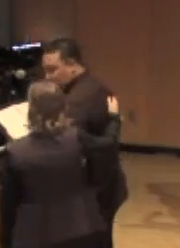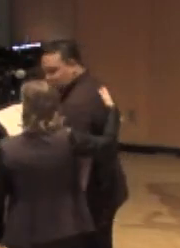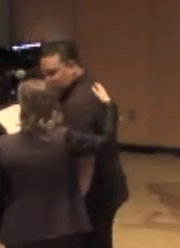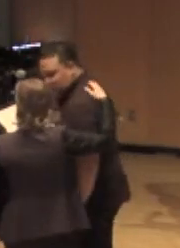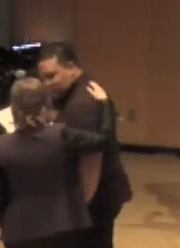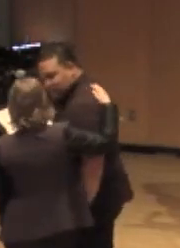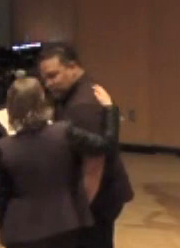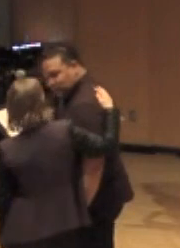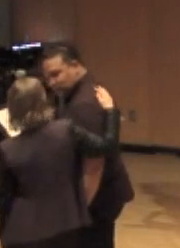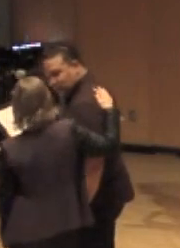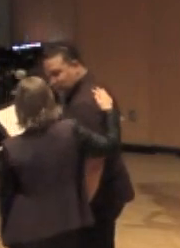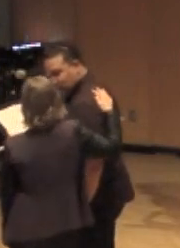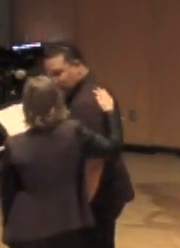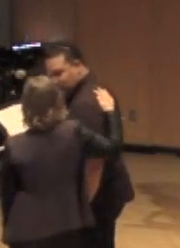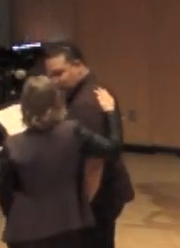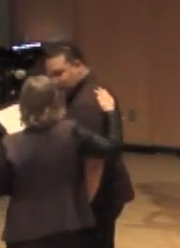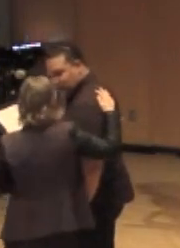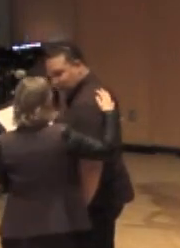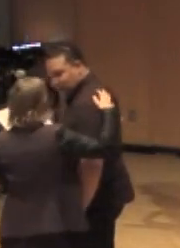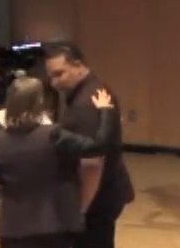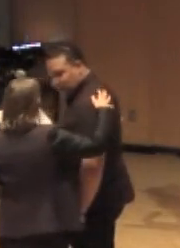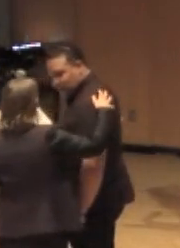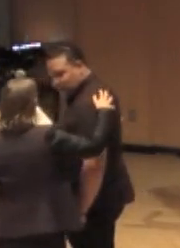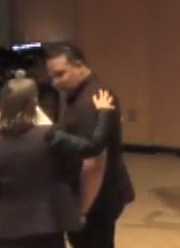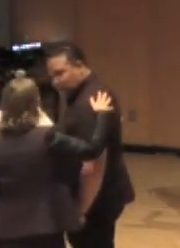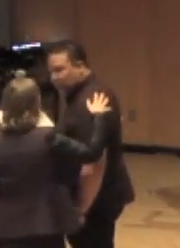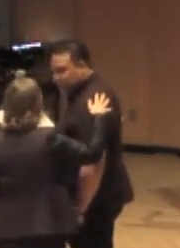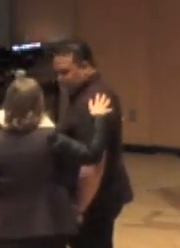yes I don't know who or what